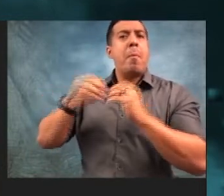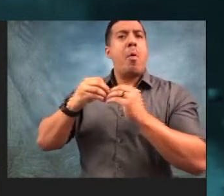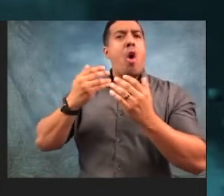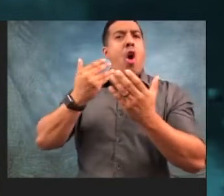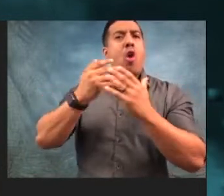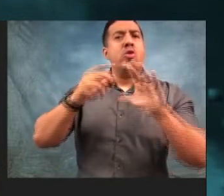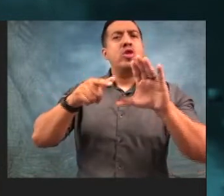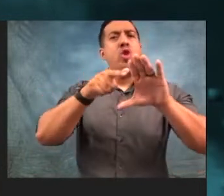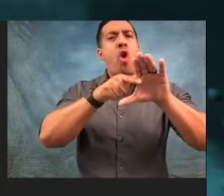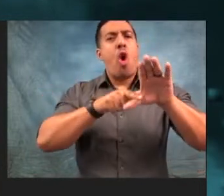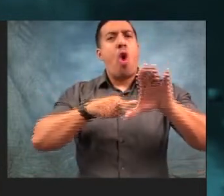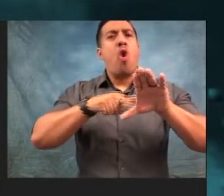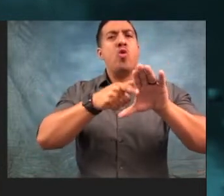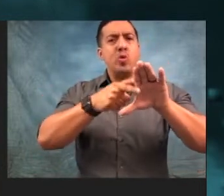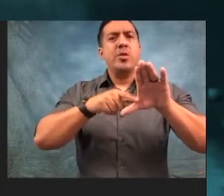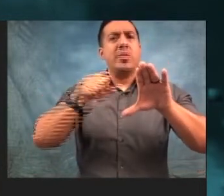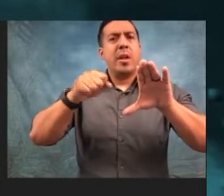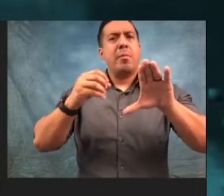more closer to the coast.